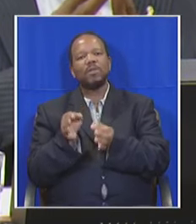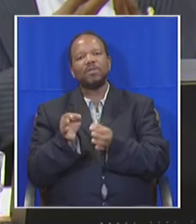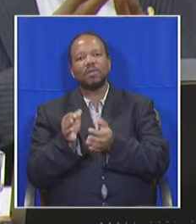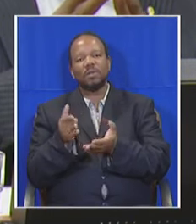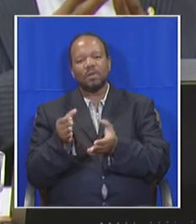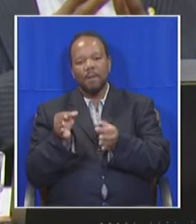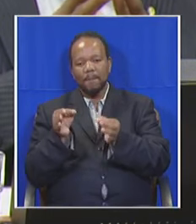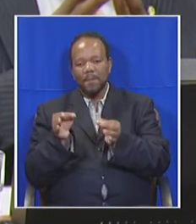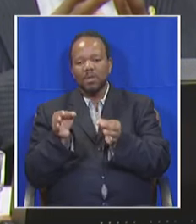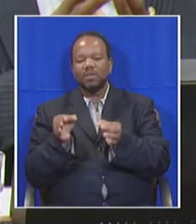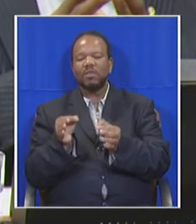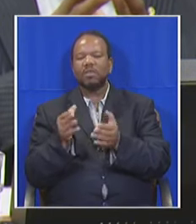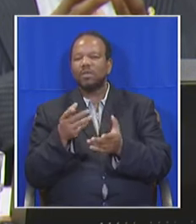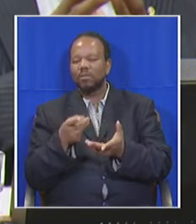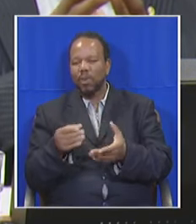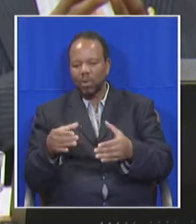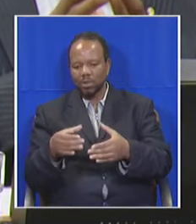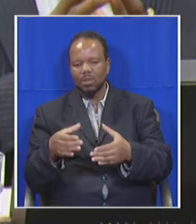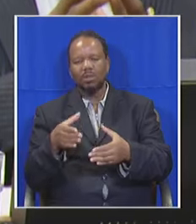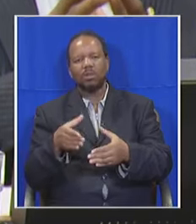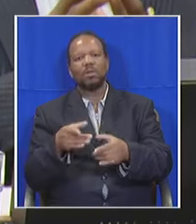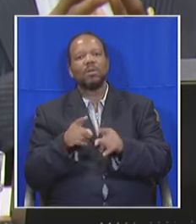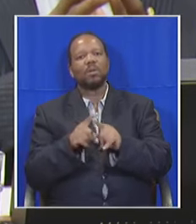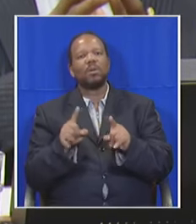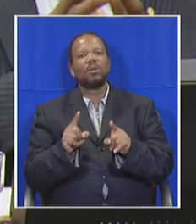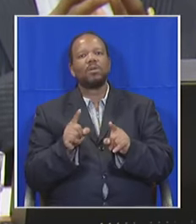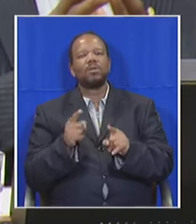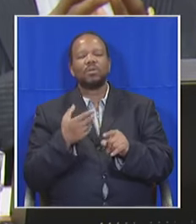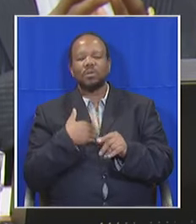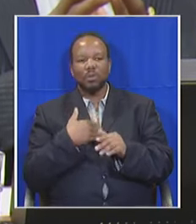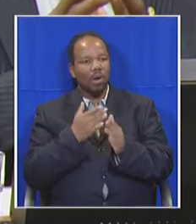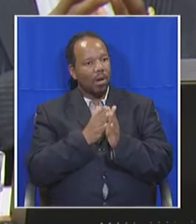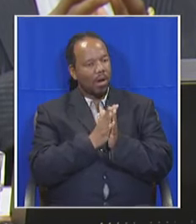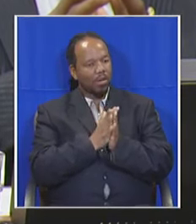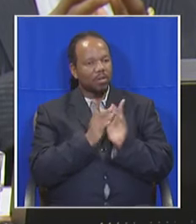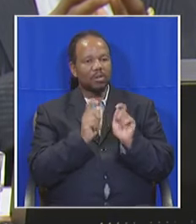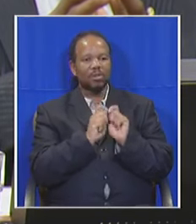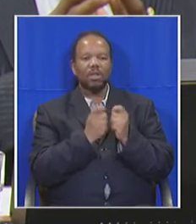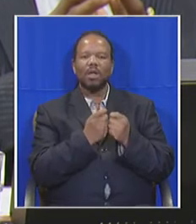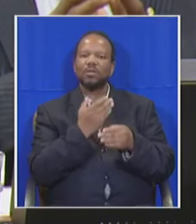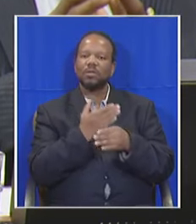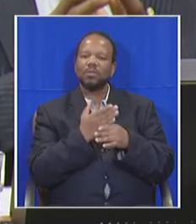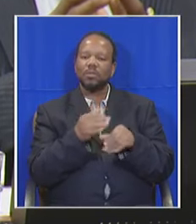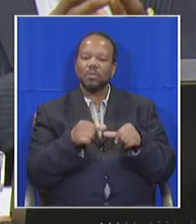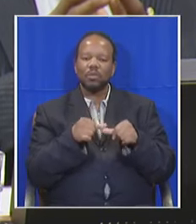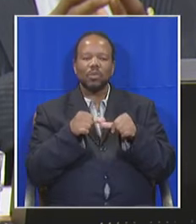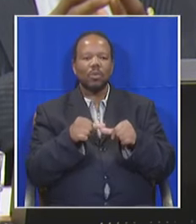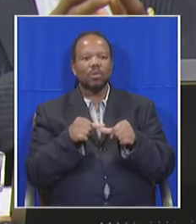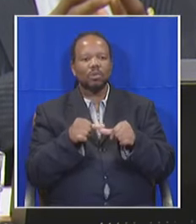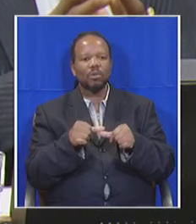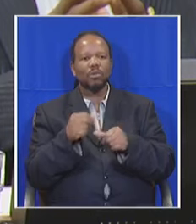lastly, urges the Missing Persons Task Team to continue in their endeavors to